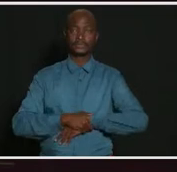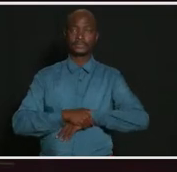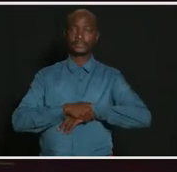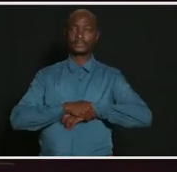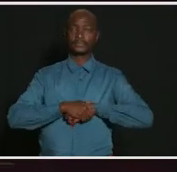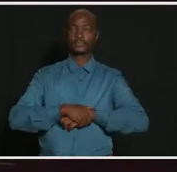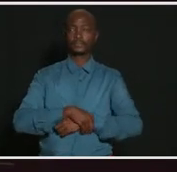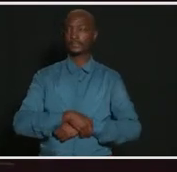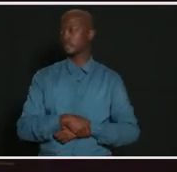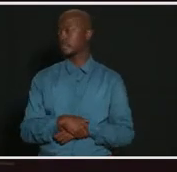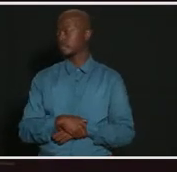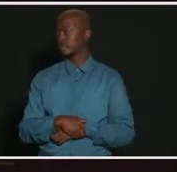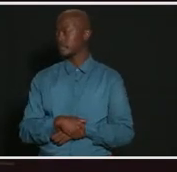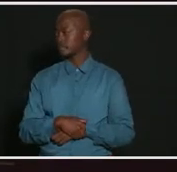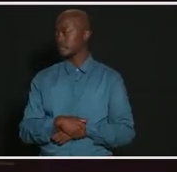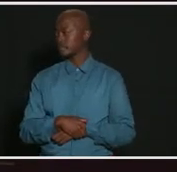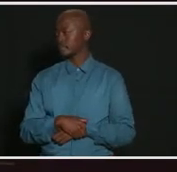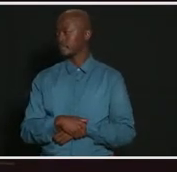foreign